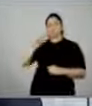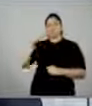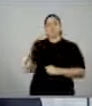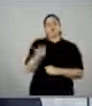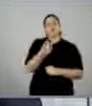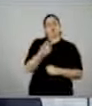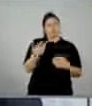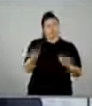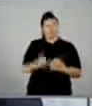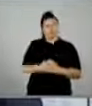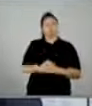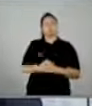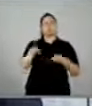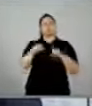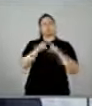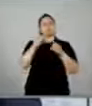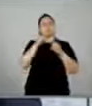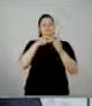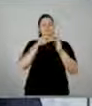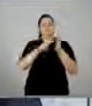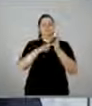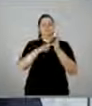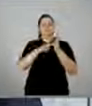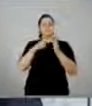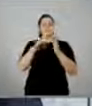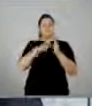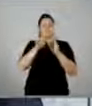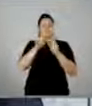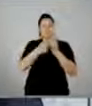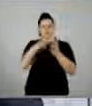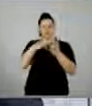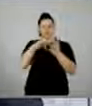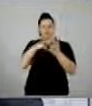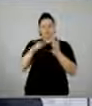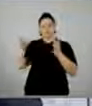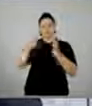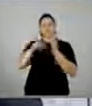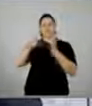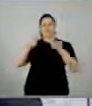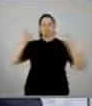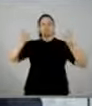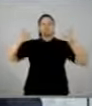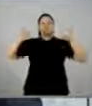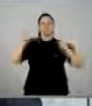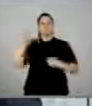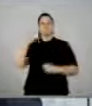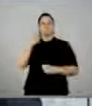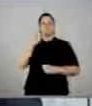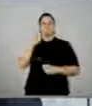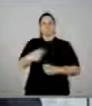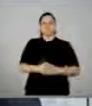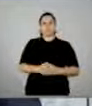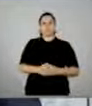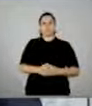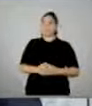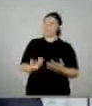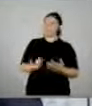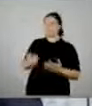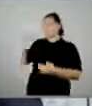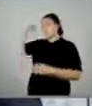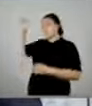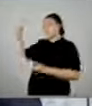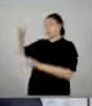language of Dan Andrews over the past week, that he is shifting away from the hotel, a preference for hotel quarantine? Well, that's just not clear